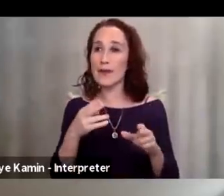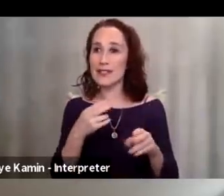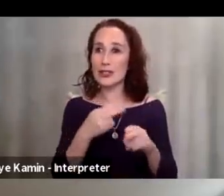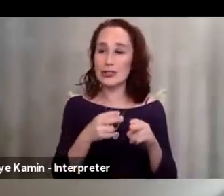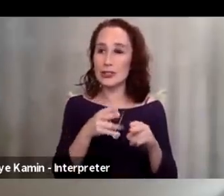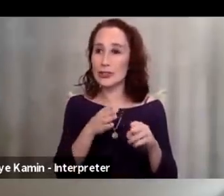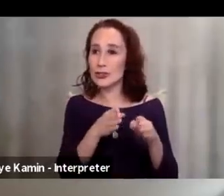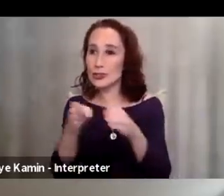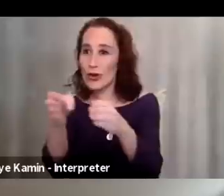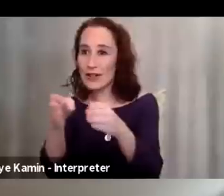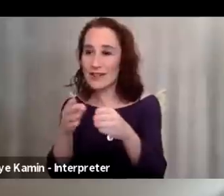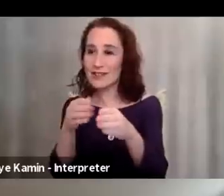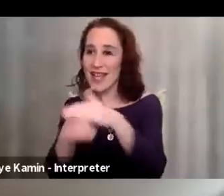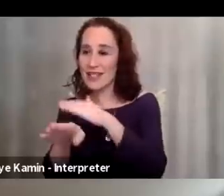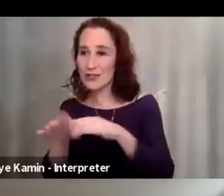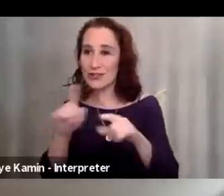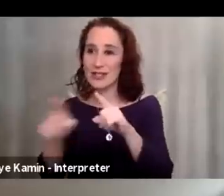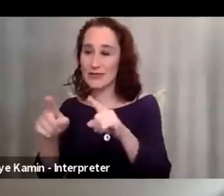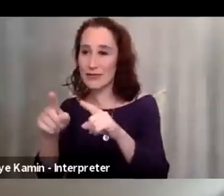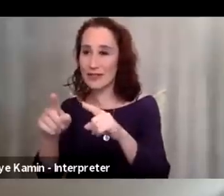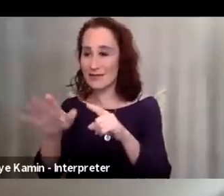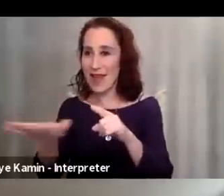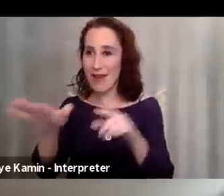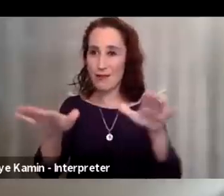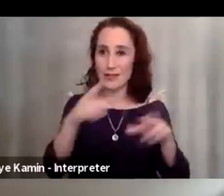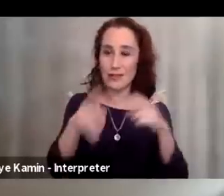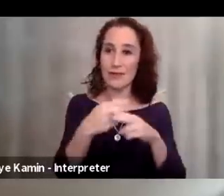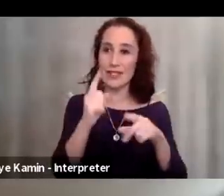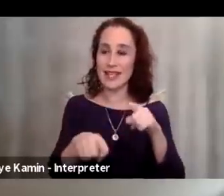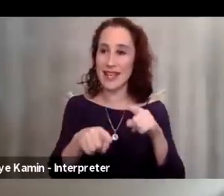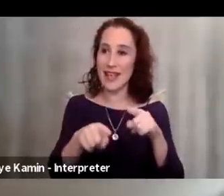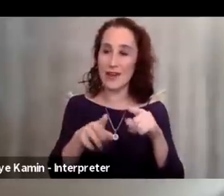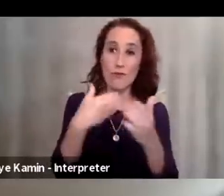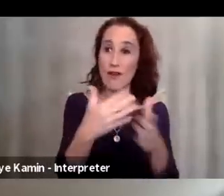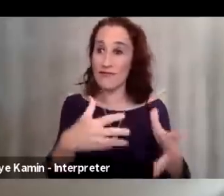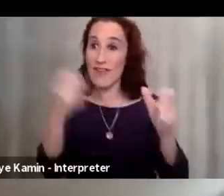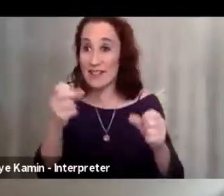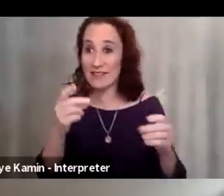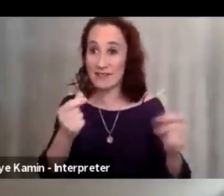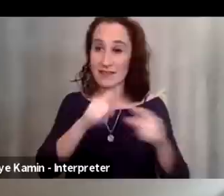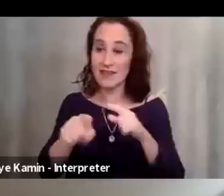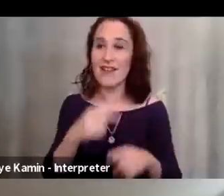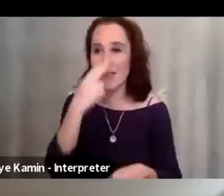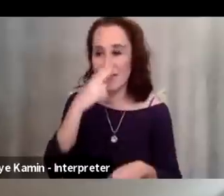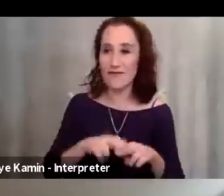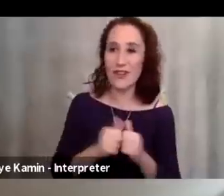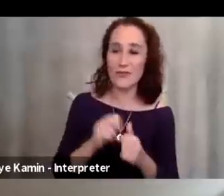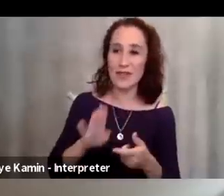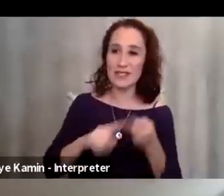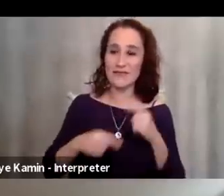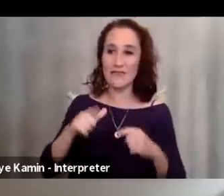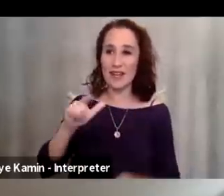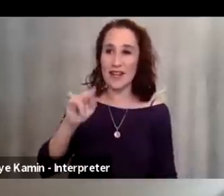universe. And he has a lot of fun with this, with his buddies Lincoln and Julep